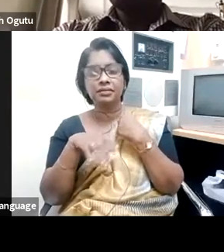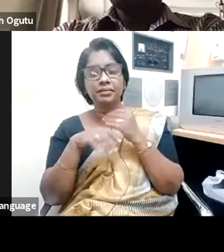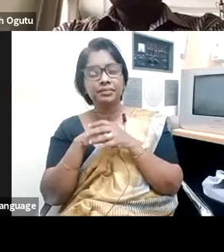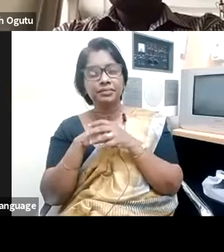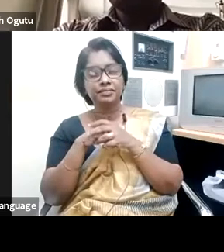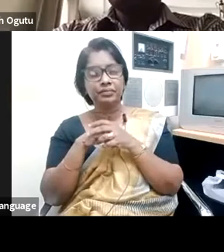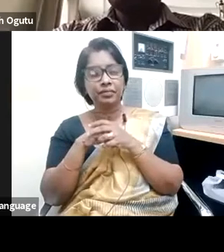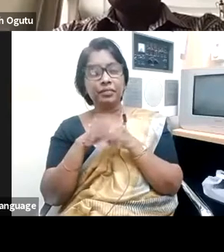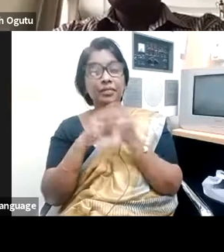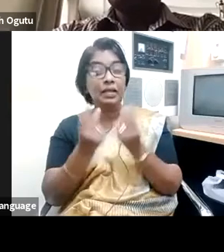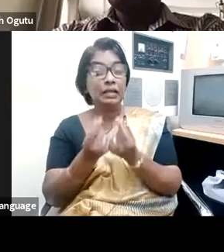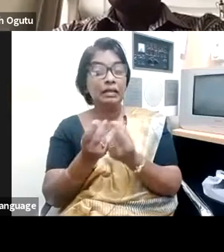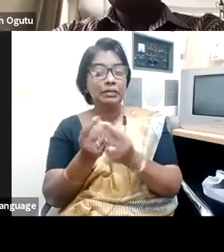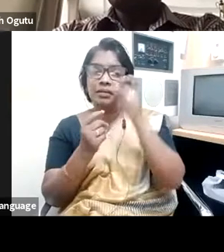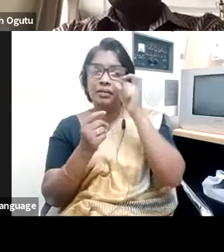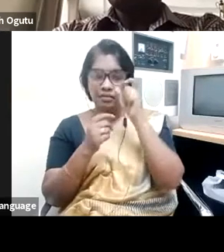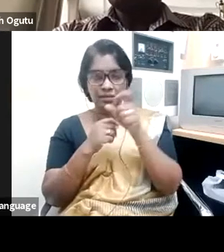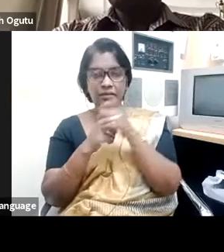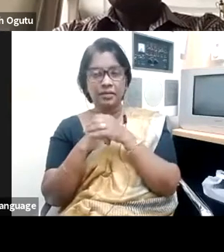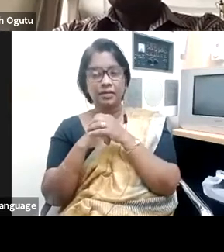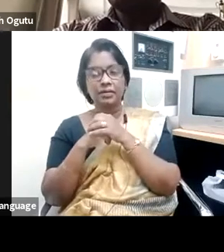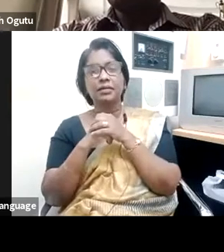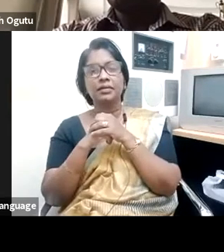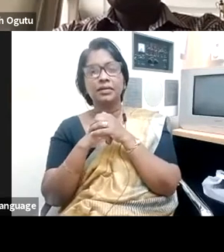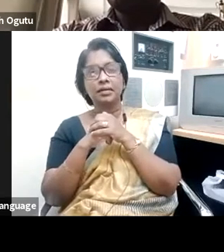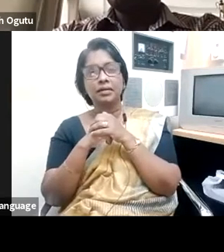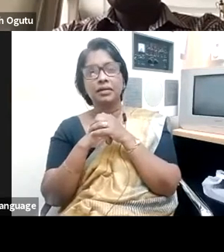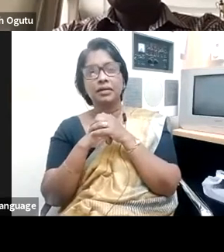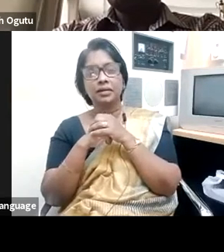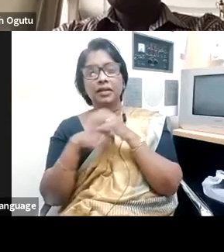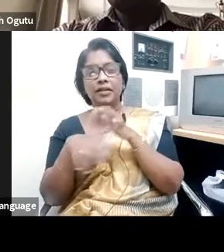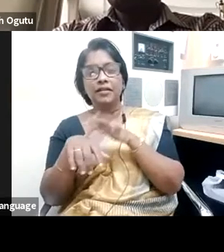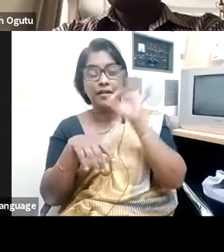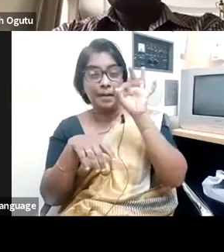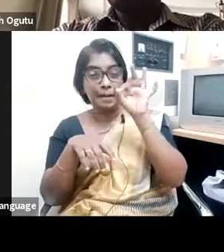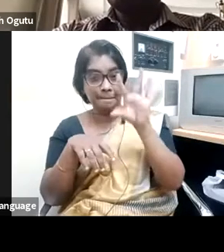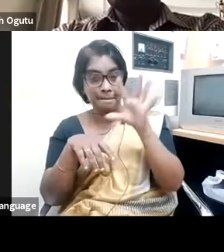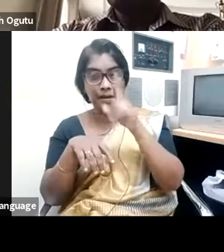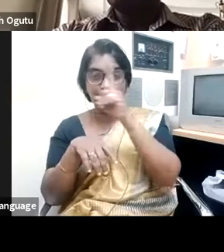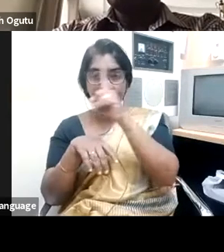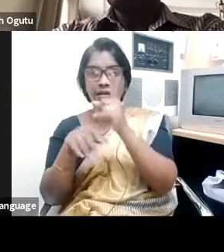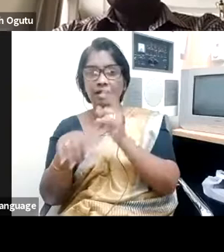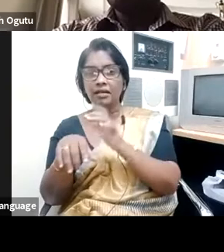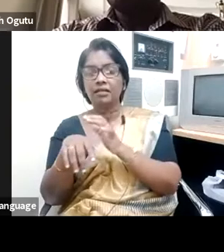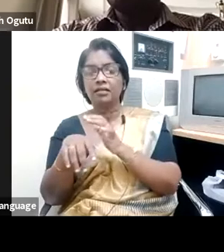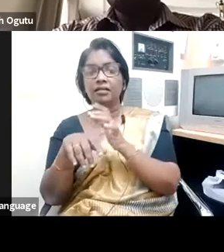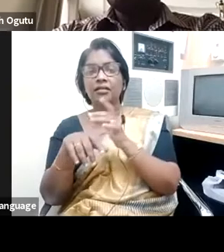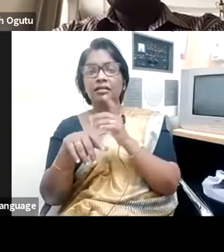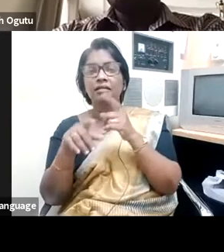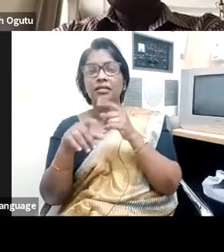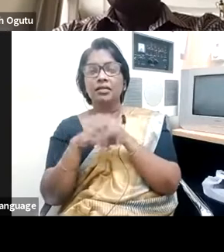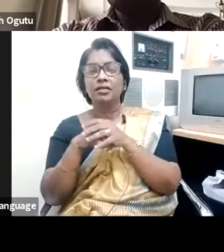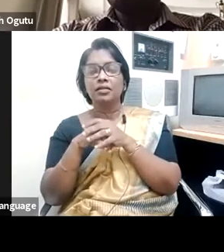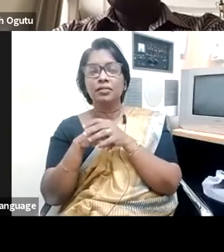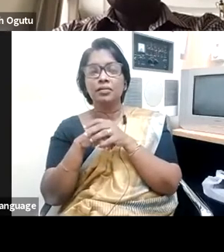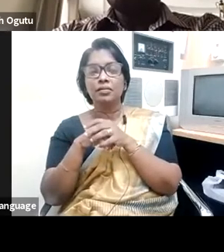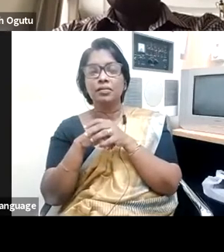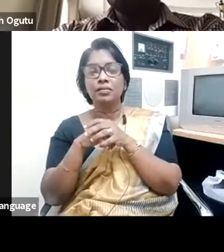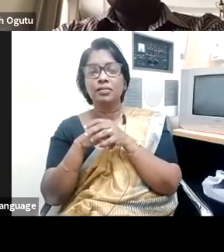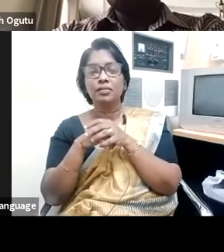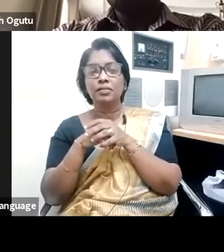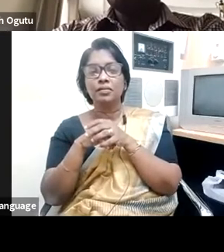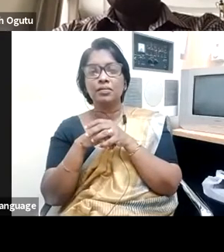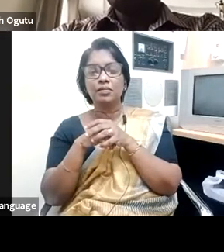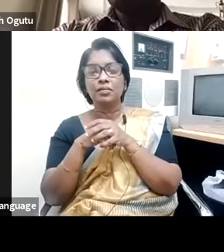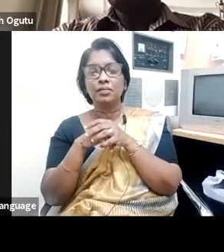will stick to 1 minute each on both the rounds. So we get 2 minutes there, one is, this conversation from the outset has